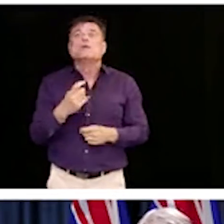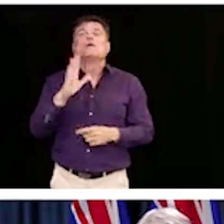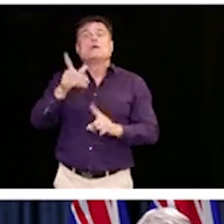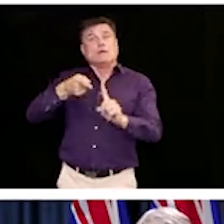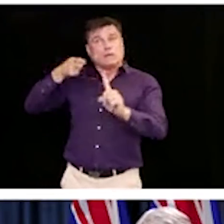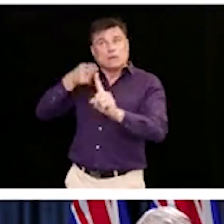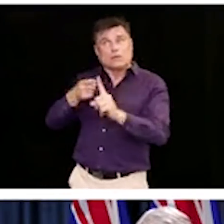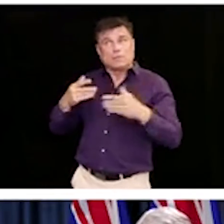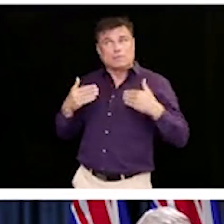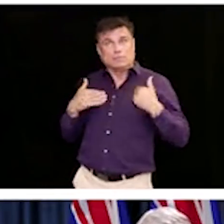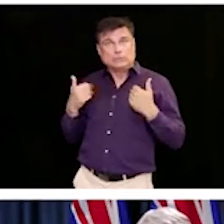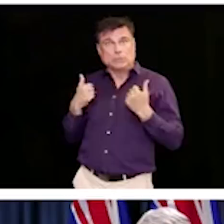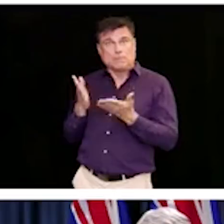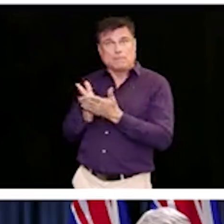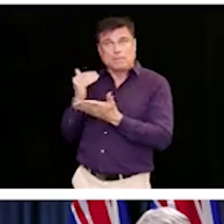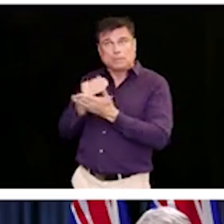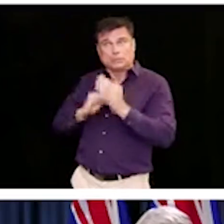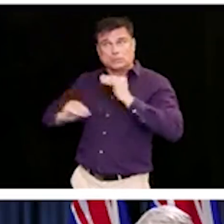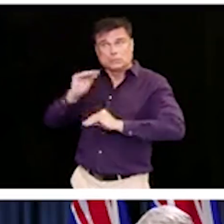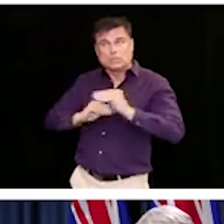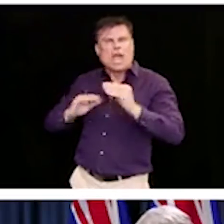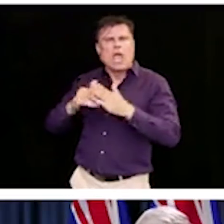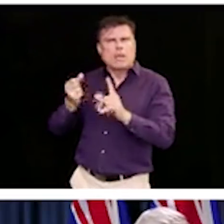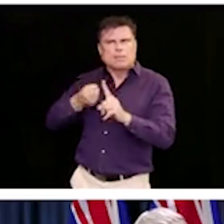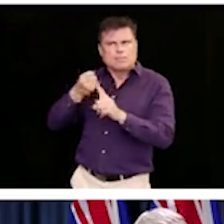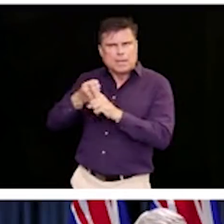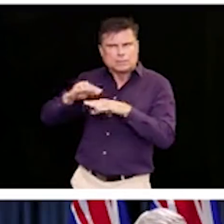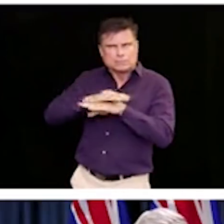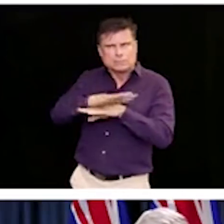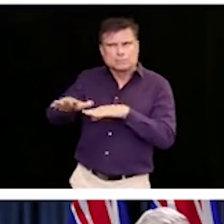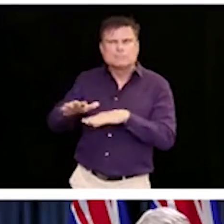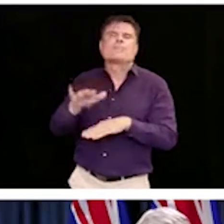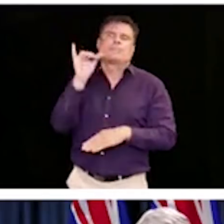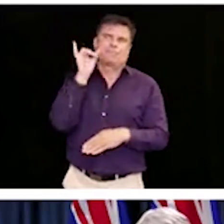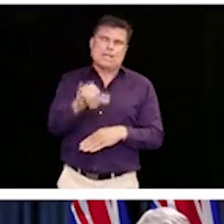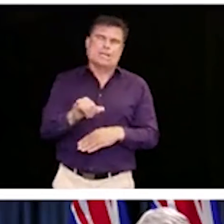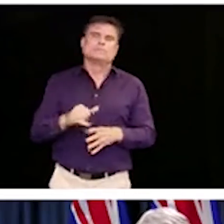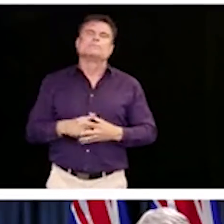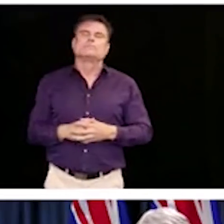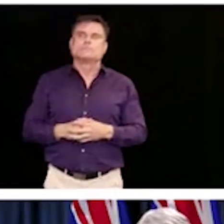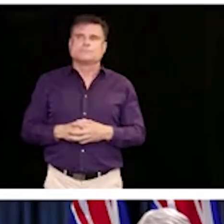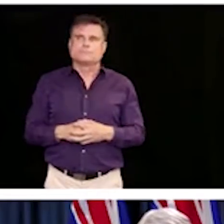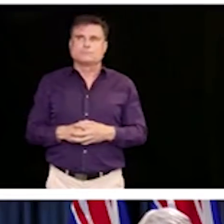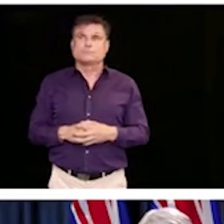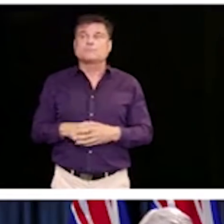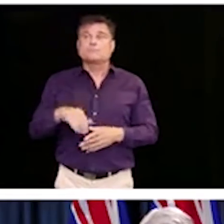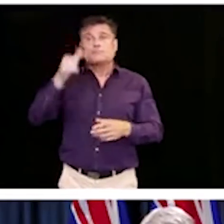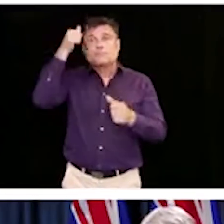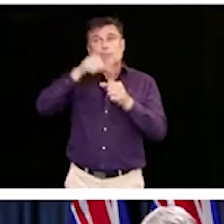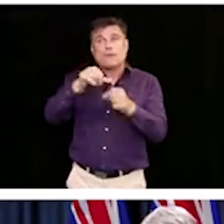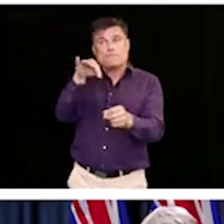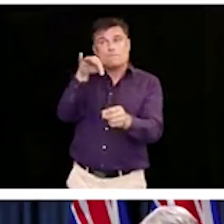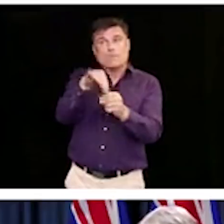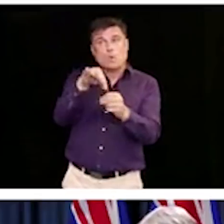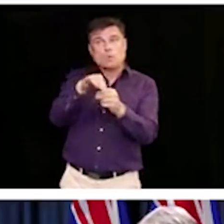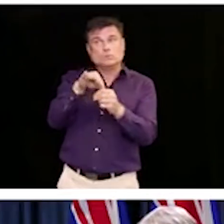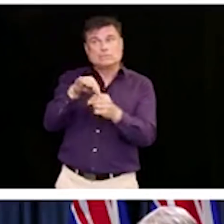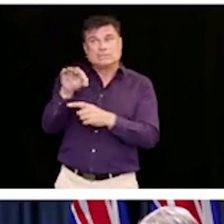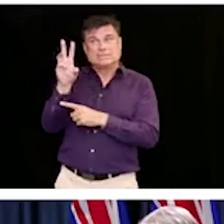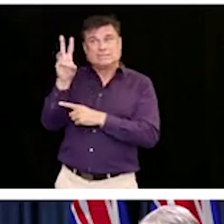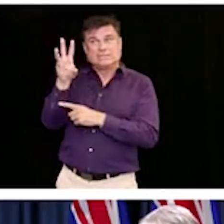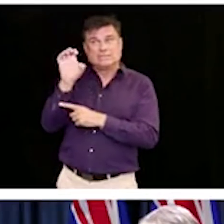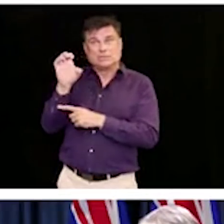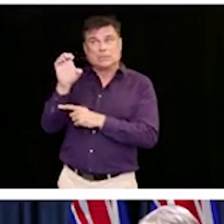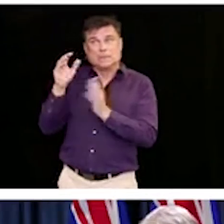we presented them in February, including the existing contingency vote, vote 45. That's $600